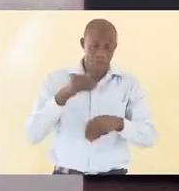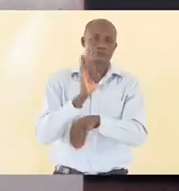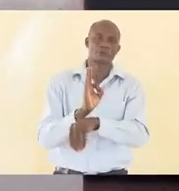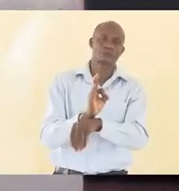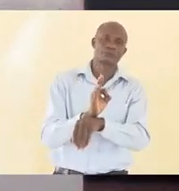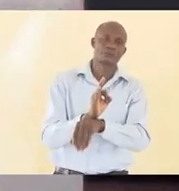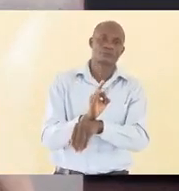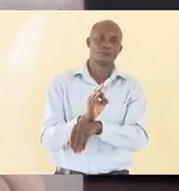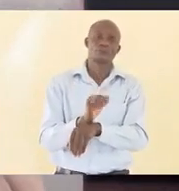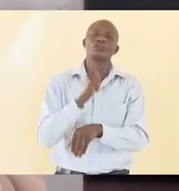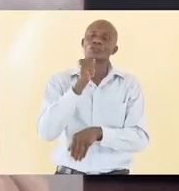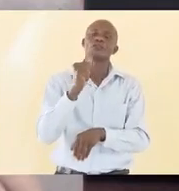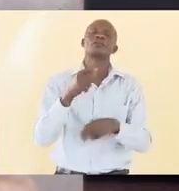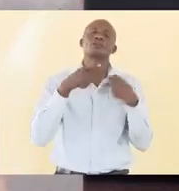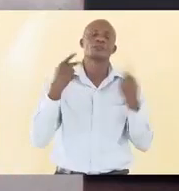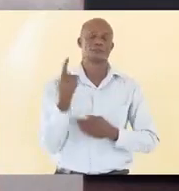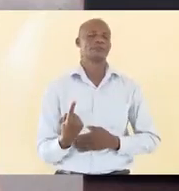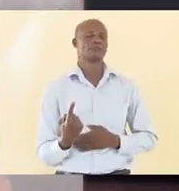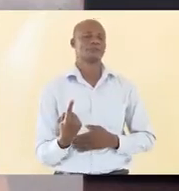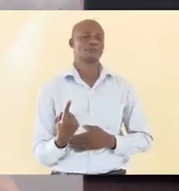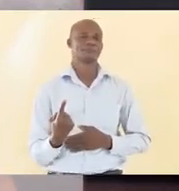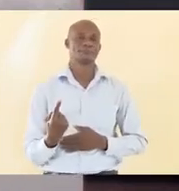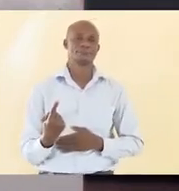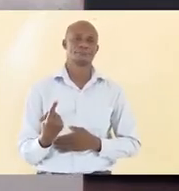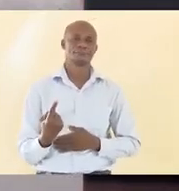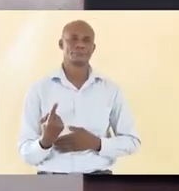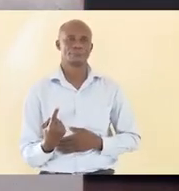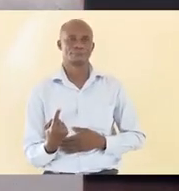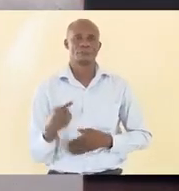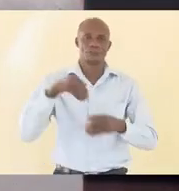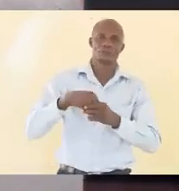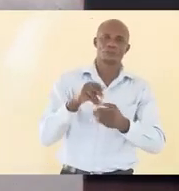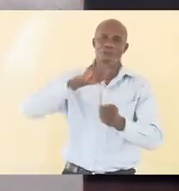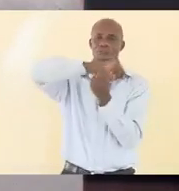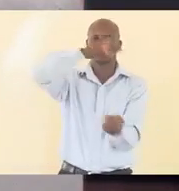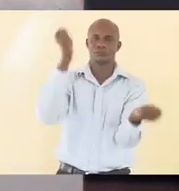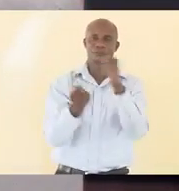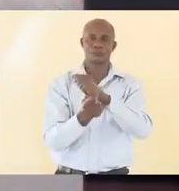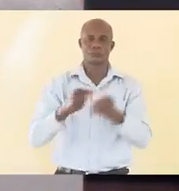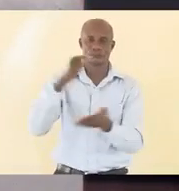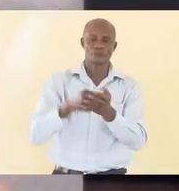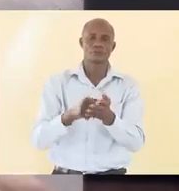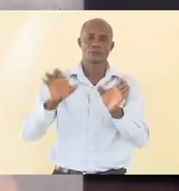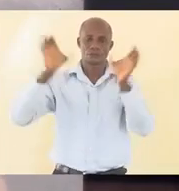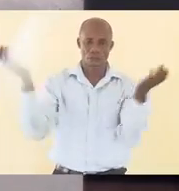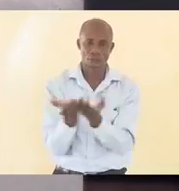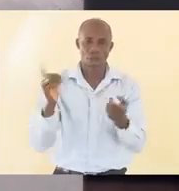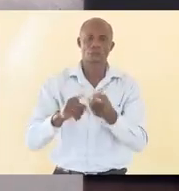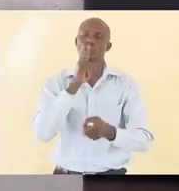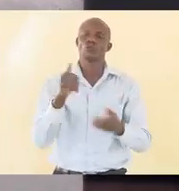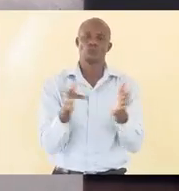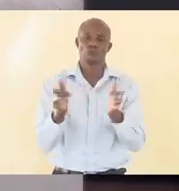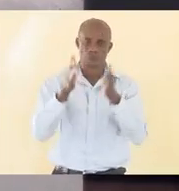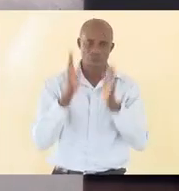play. The priest alone cannot do that. Everyone has a role to play in transforming this community to a